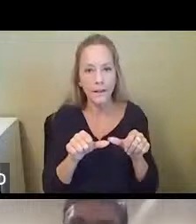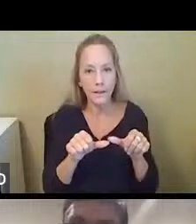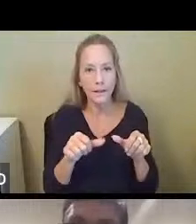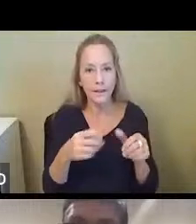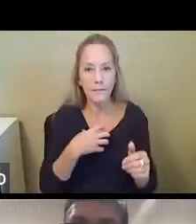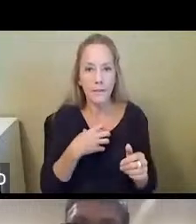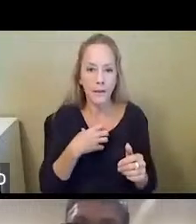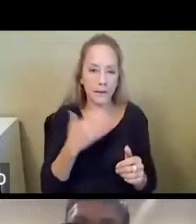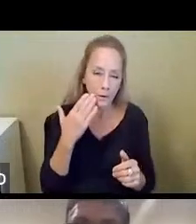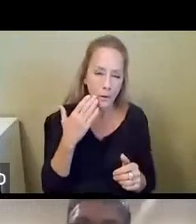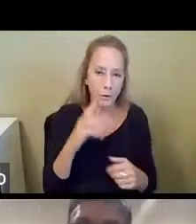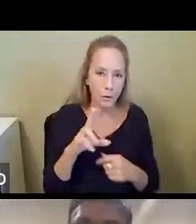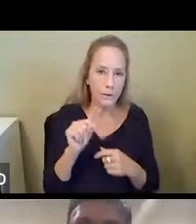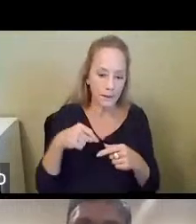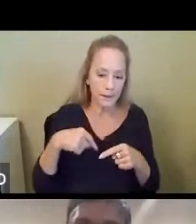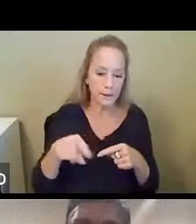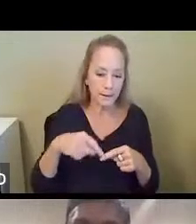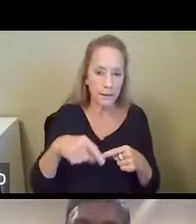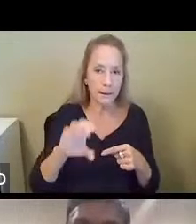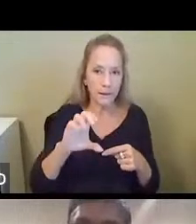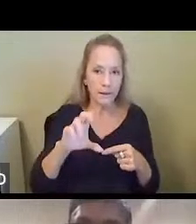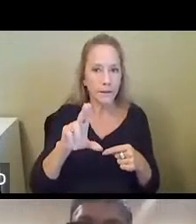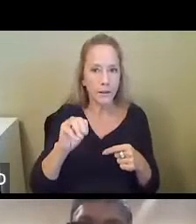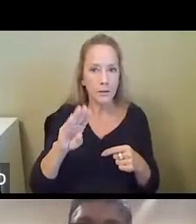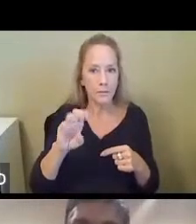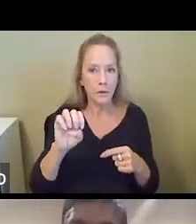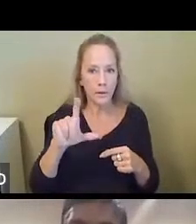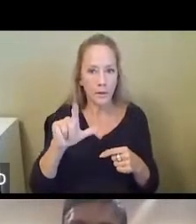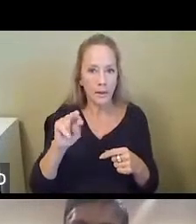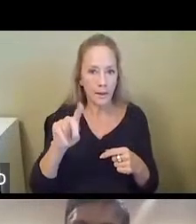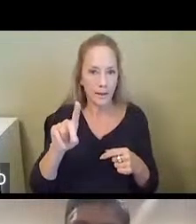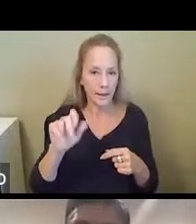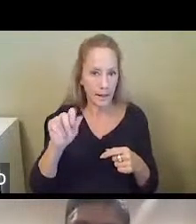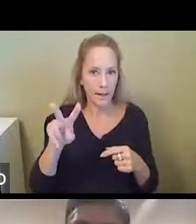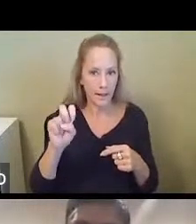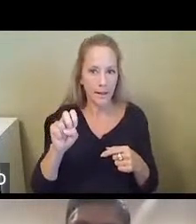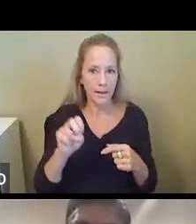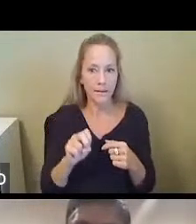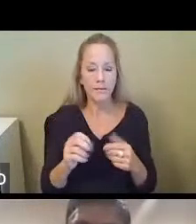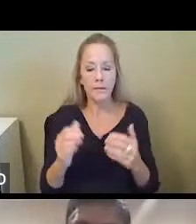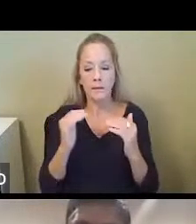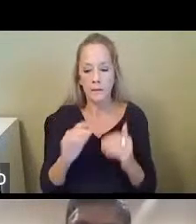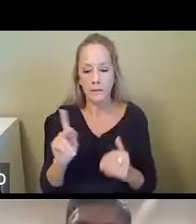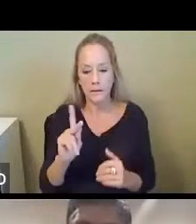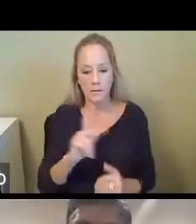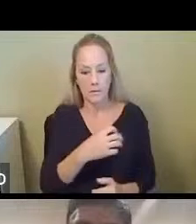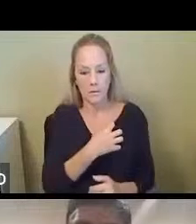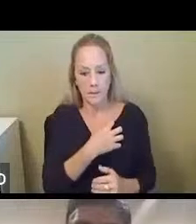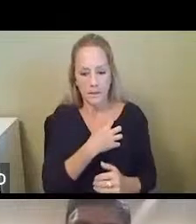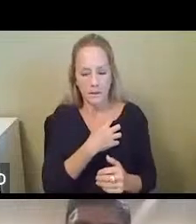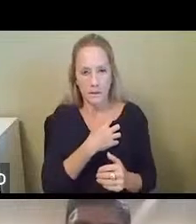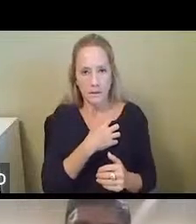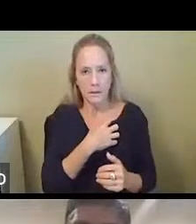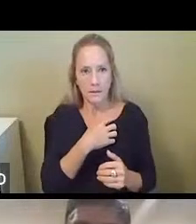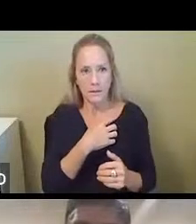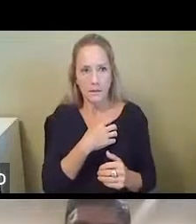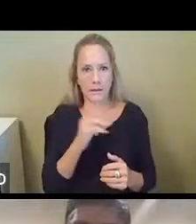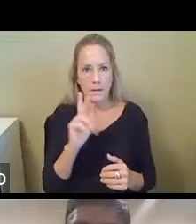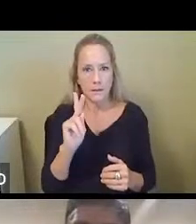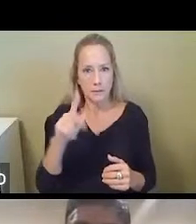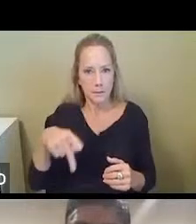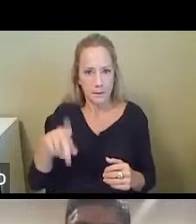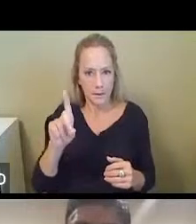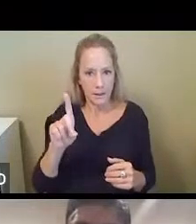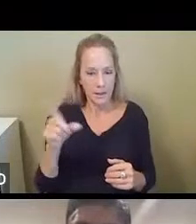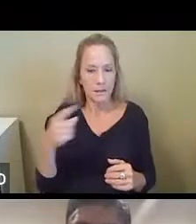the Cumberland Avenue area and that kind of thing. And then Knoxville Police Department has said